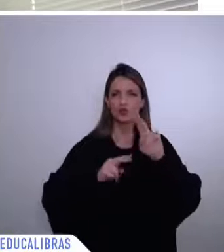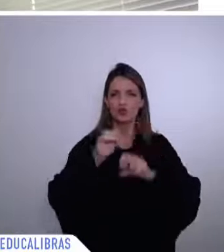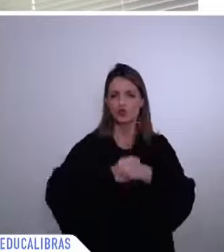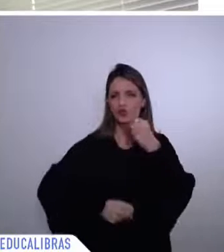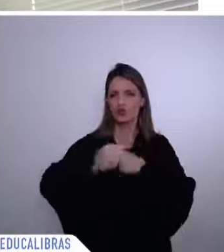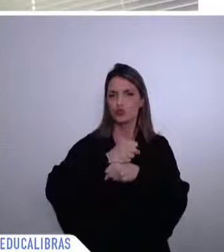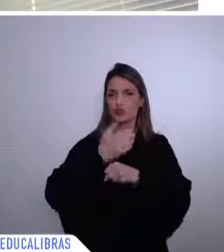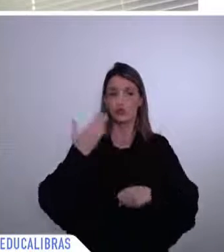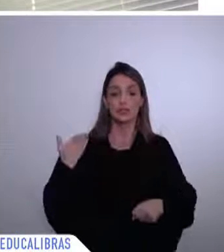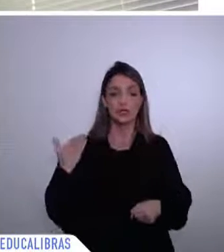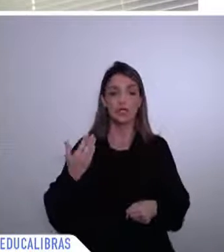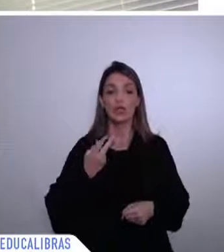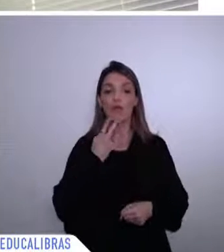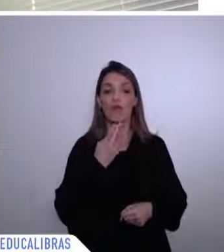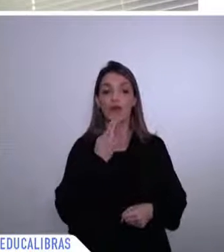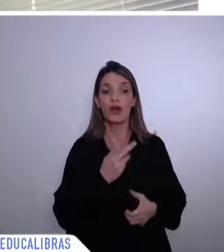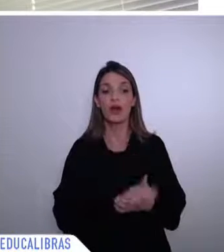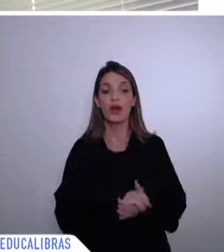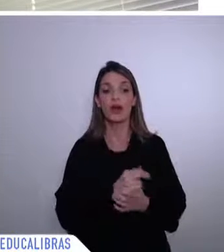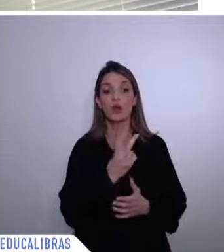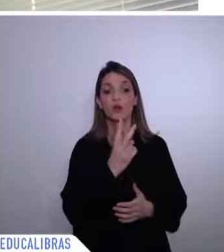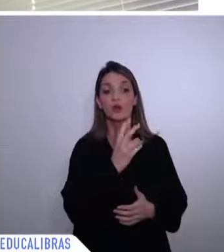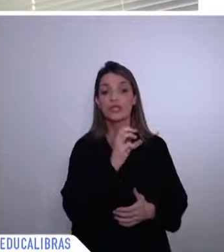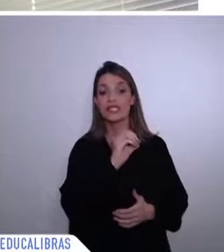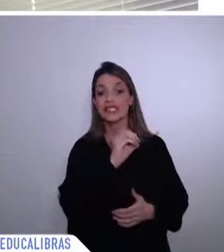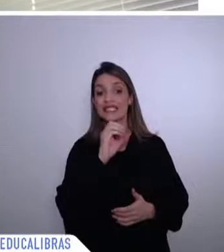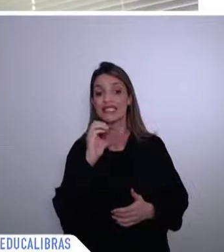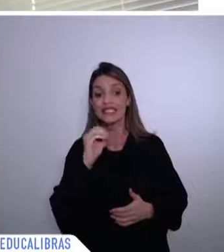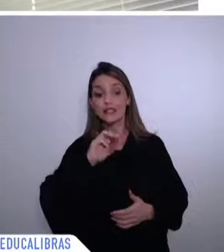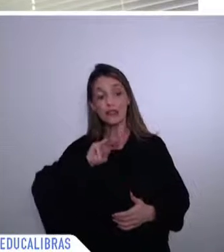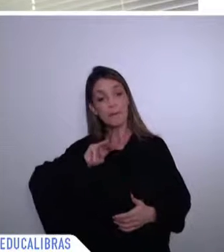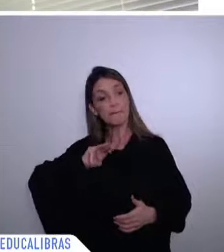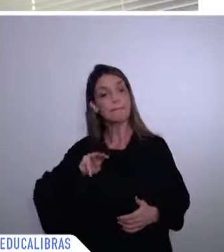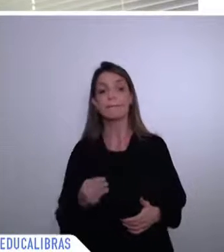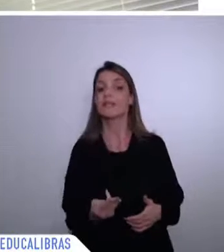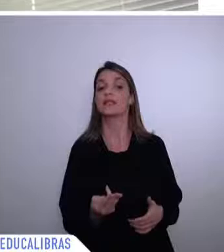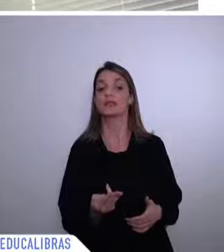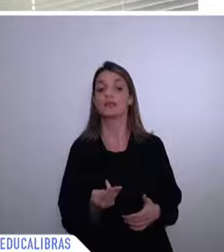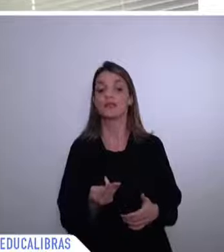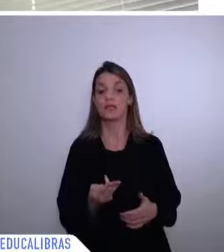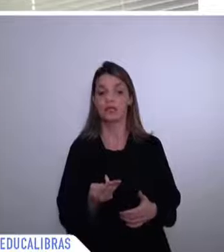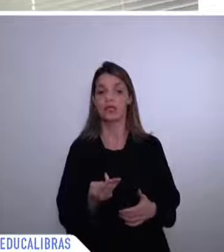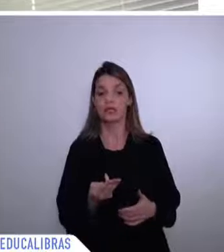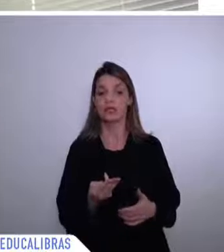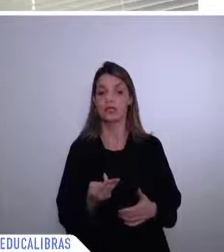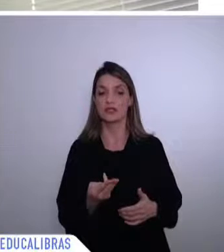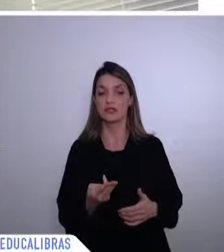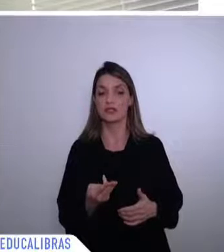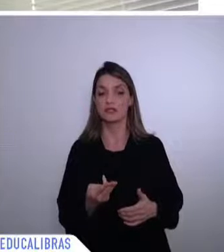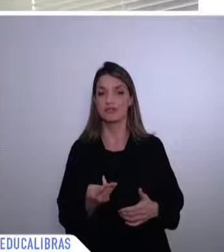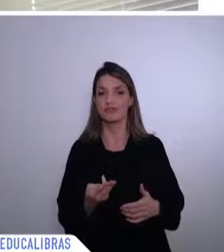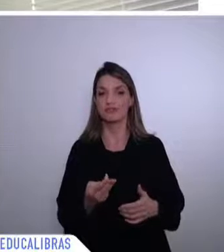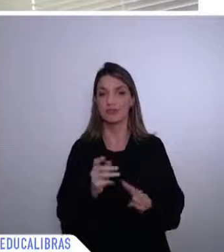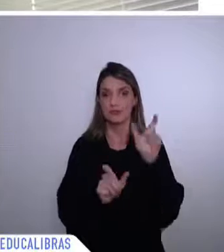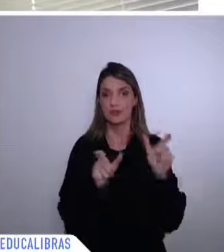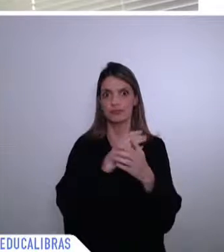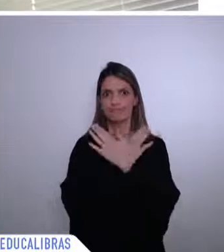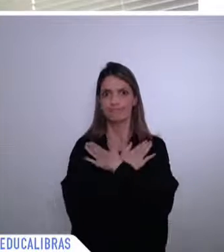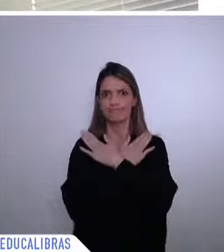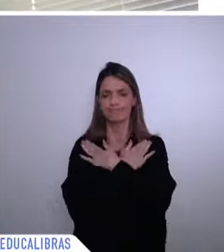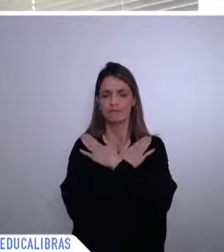the ILO letter that was approved last year, they say that on top of the 200